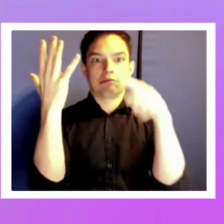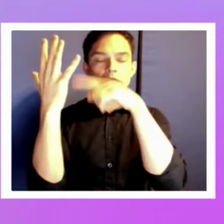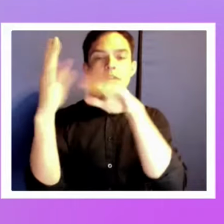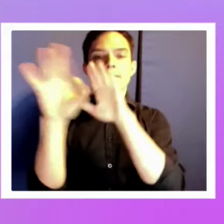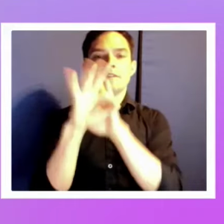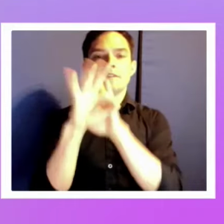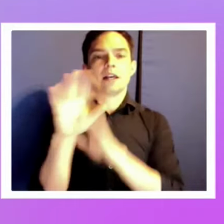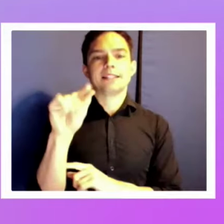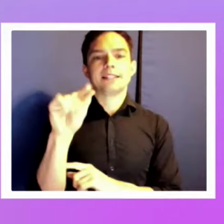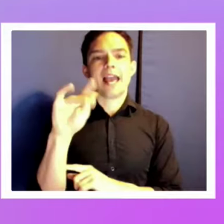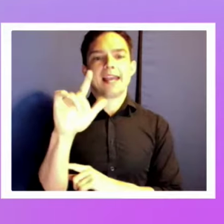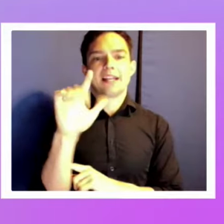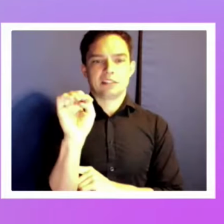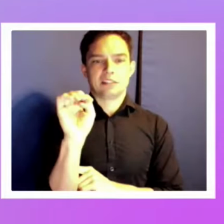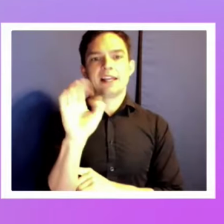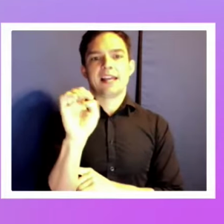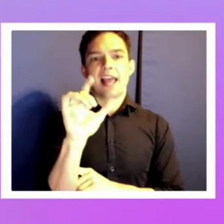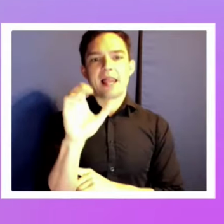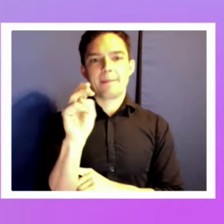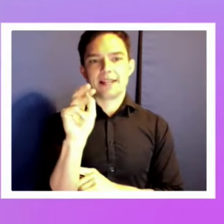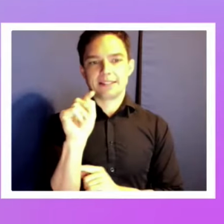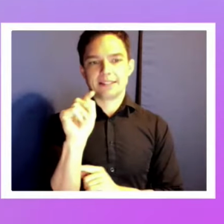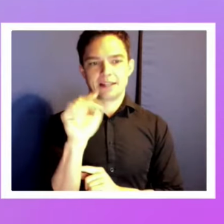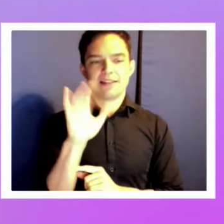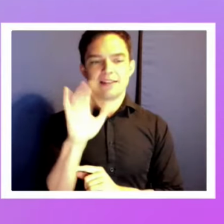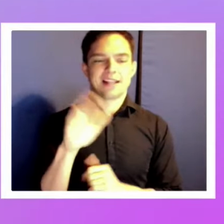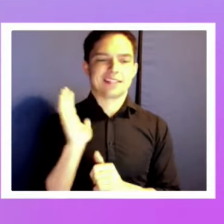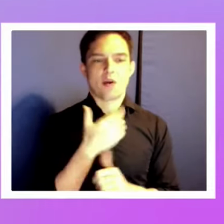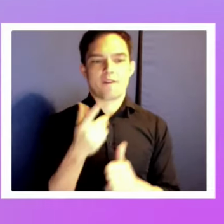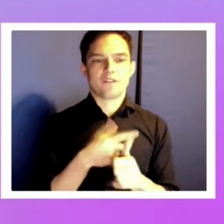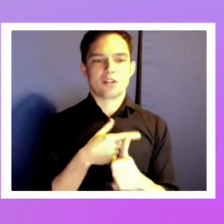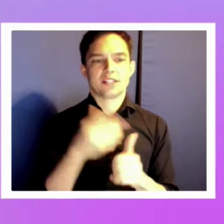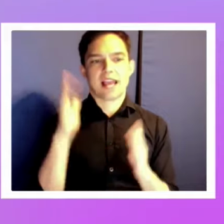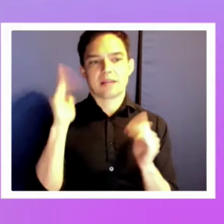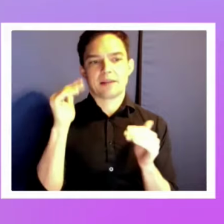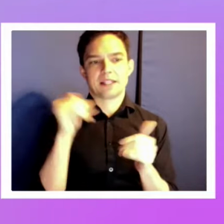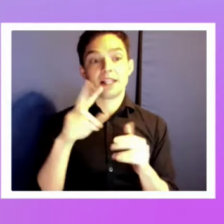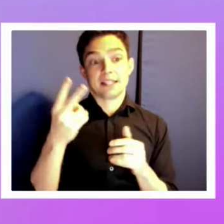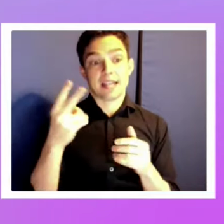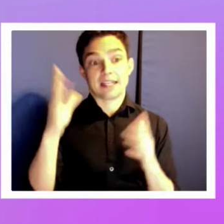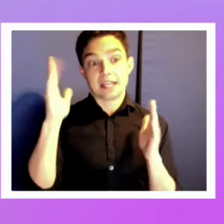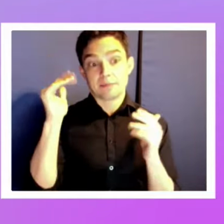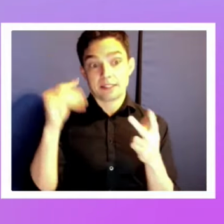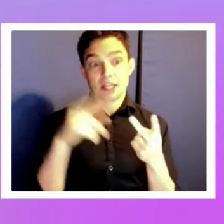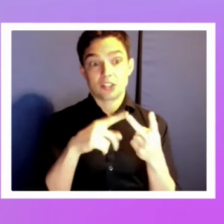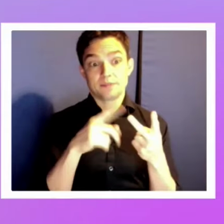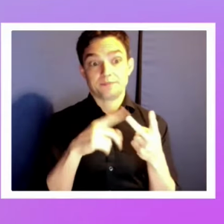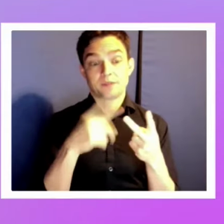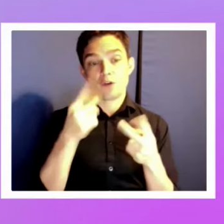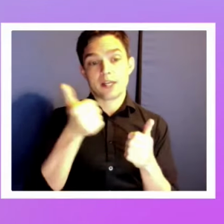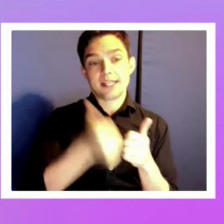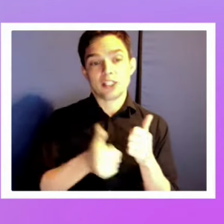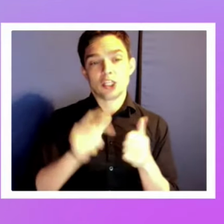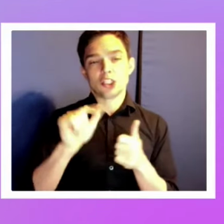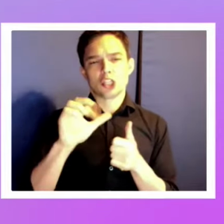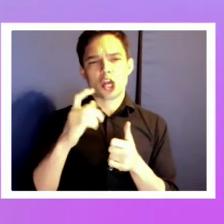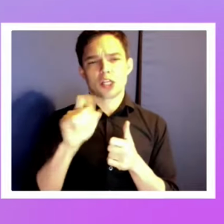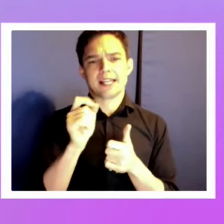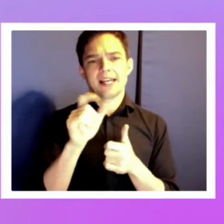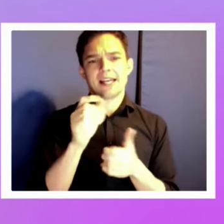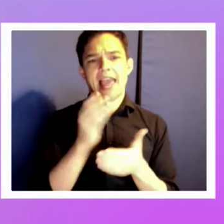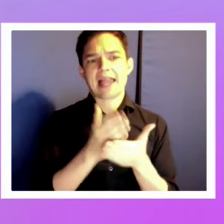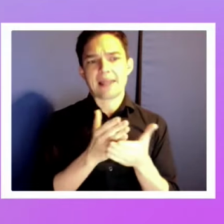element. And that's our first expectation. The second expectation is says for each target element, again, that's